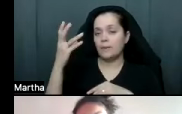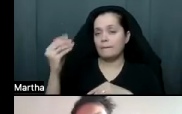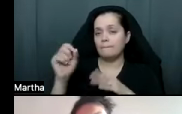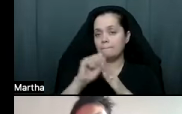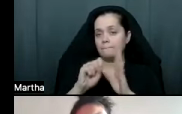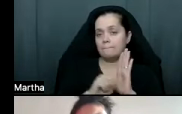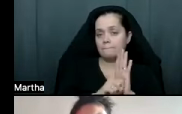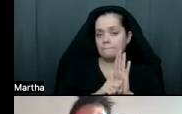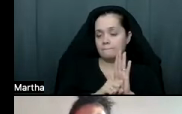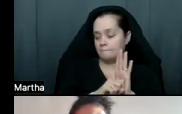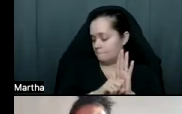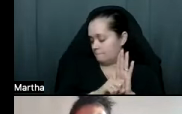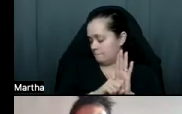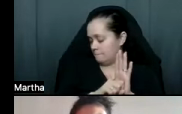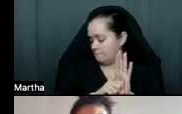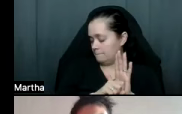state,